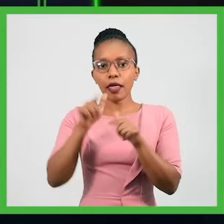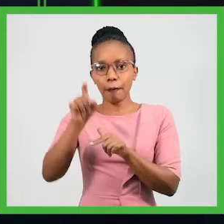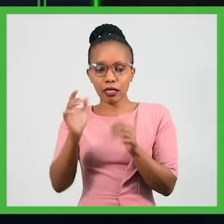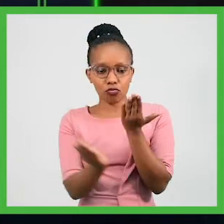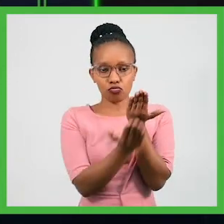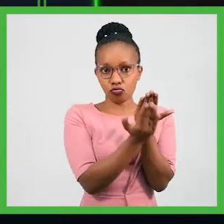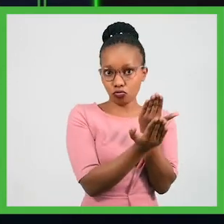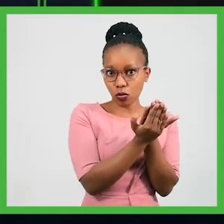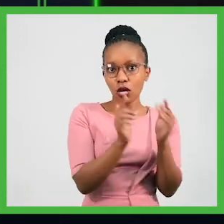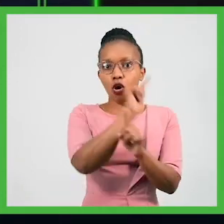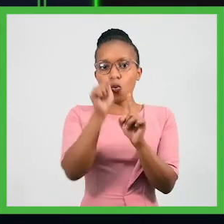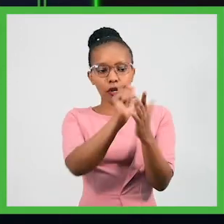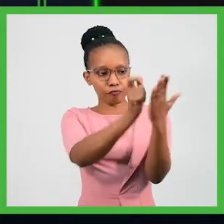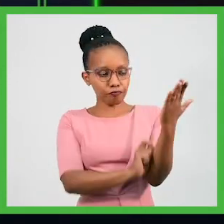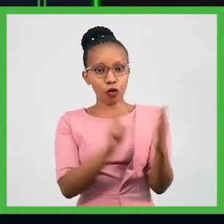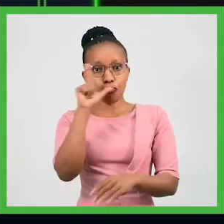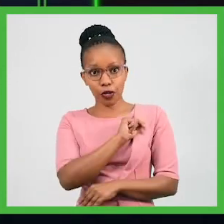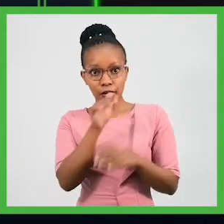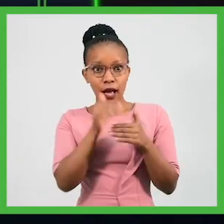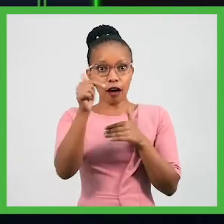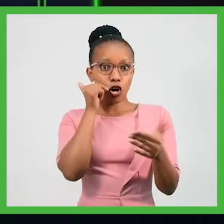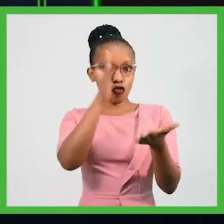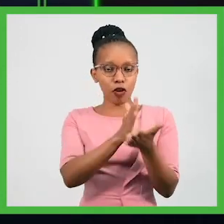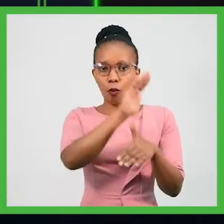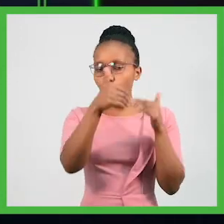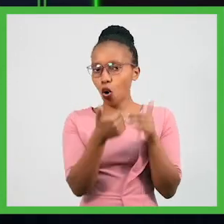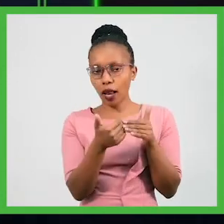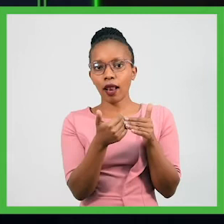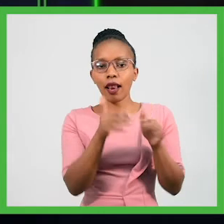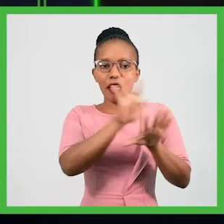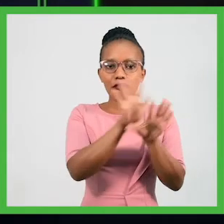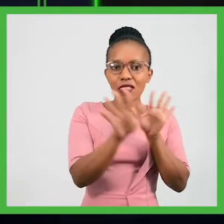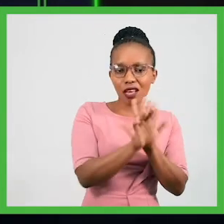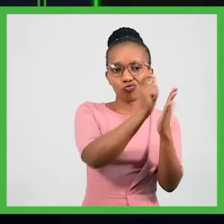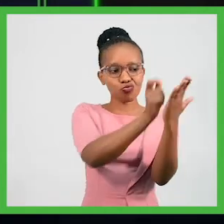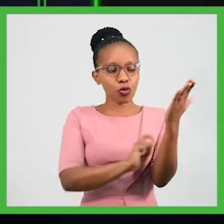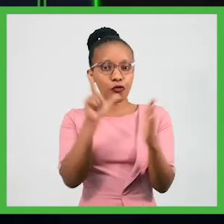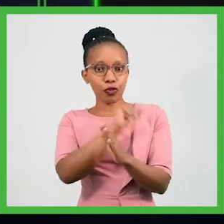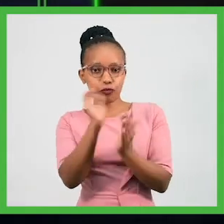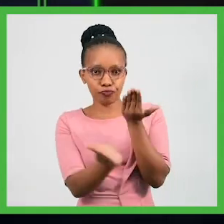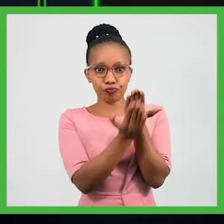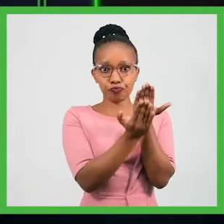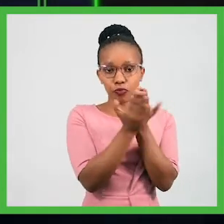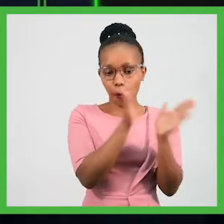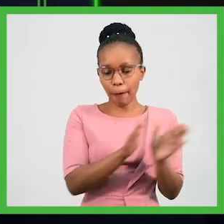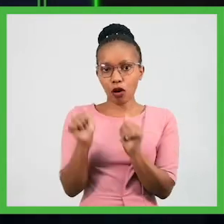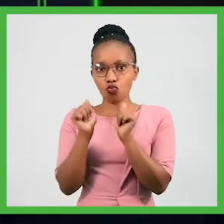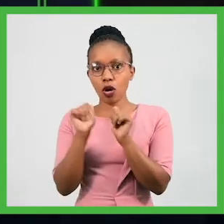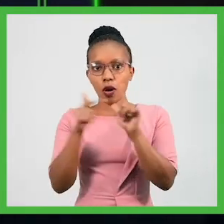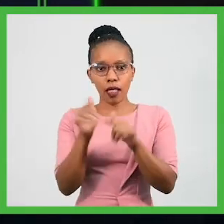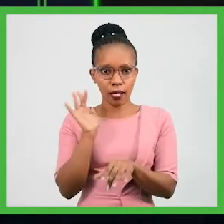attached once they have been filled in. After verifying that all required fields have been filled and all attachments are in order,